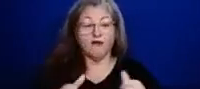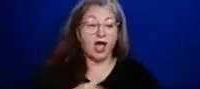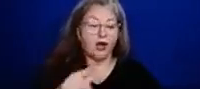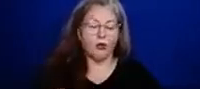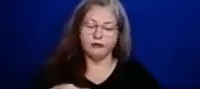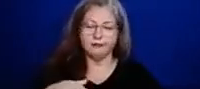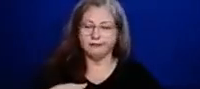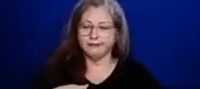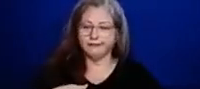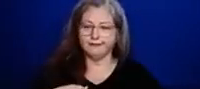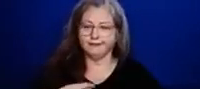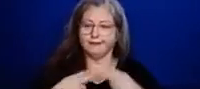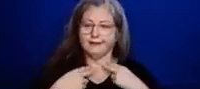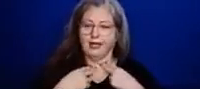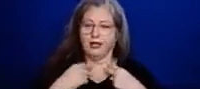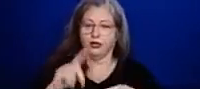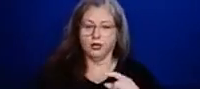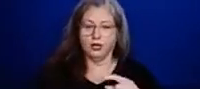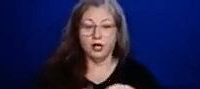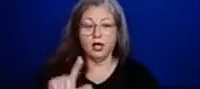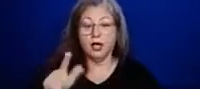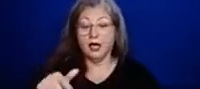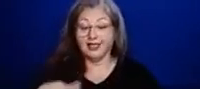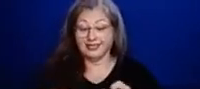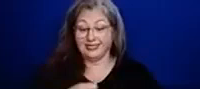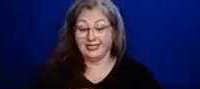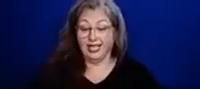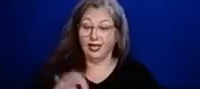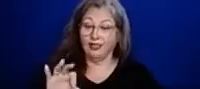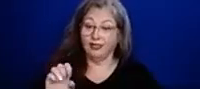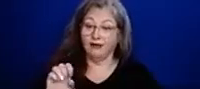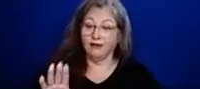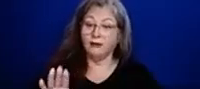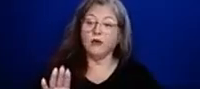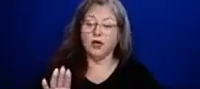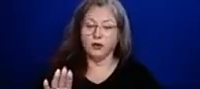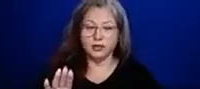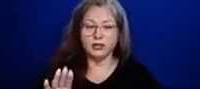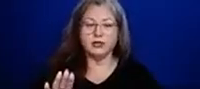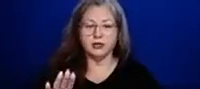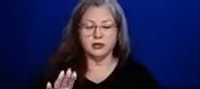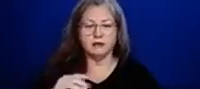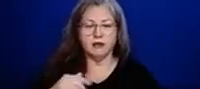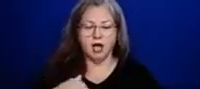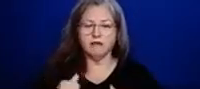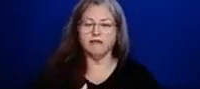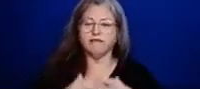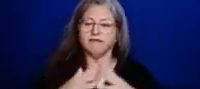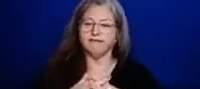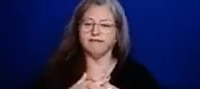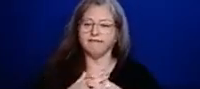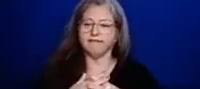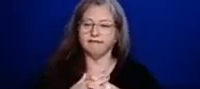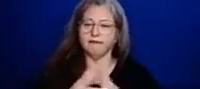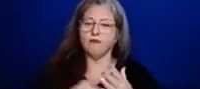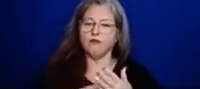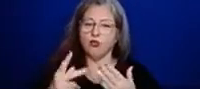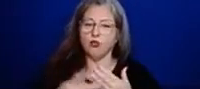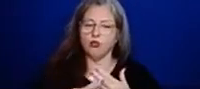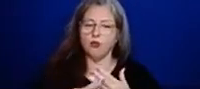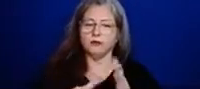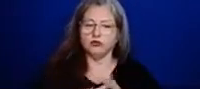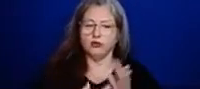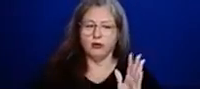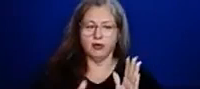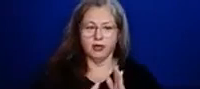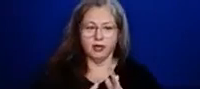yes? But on February of this year, I restarted this program.